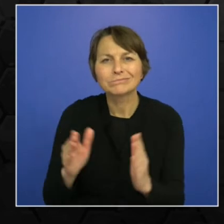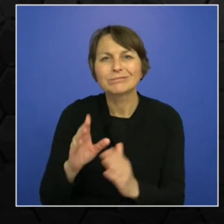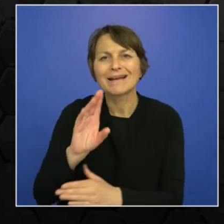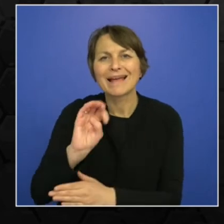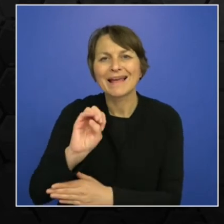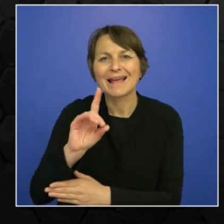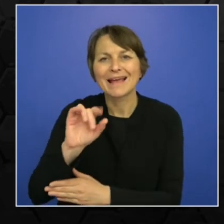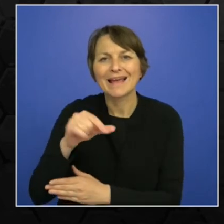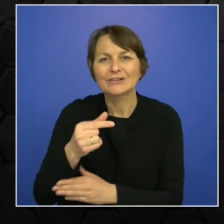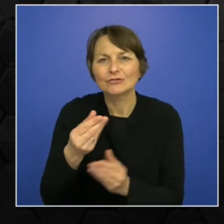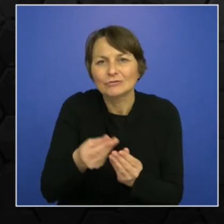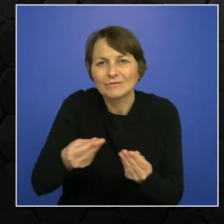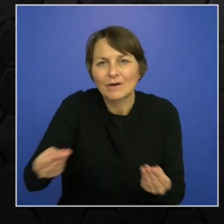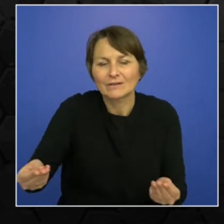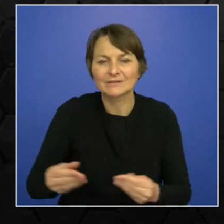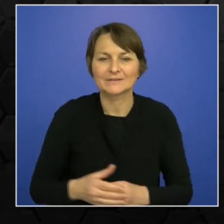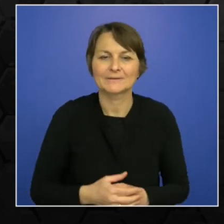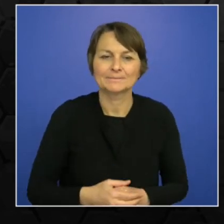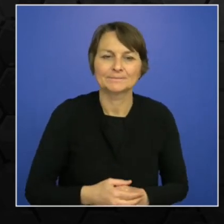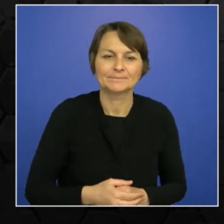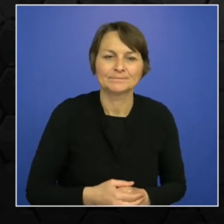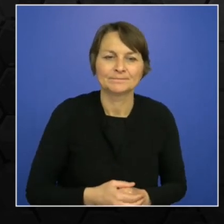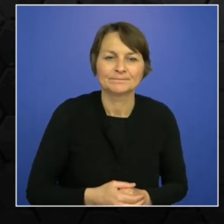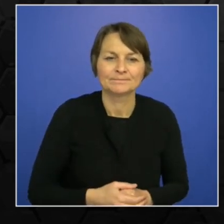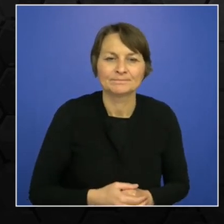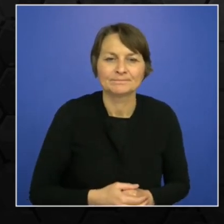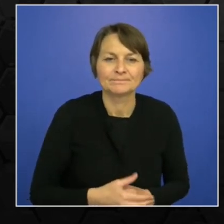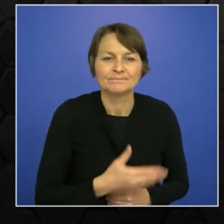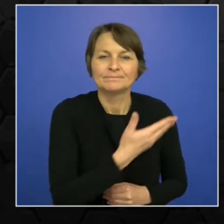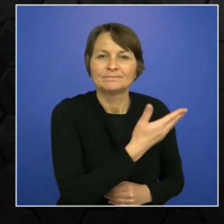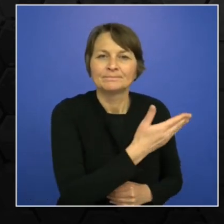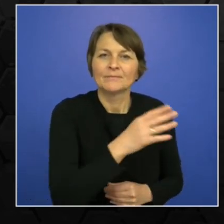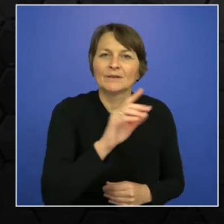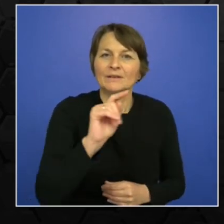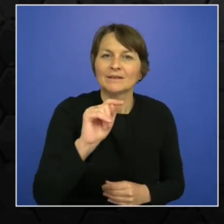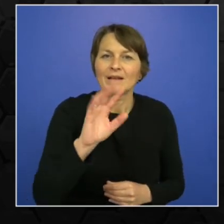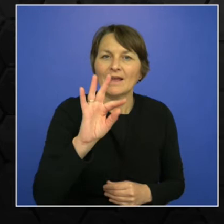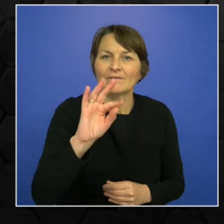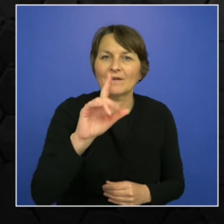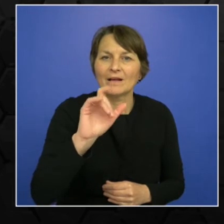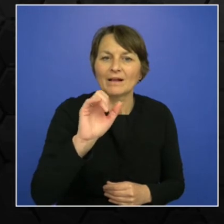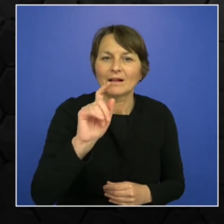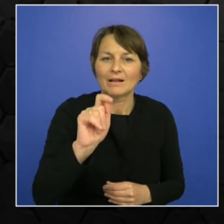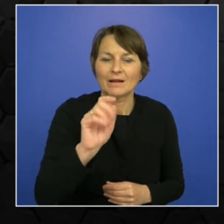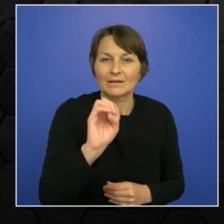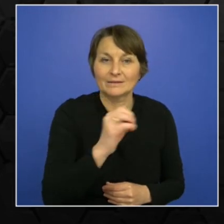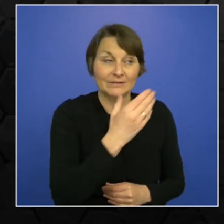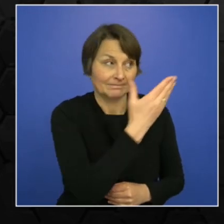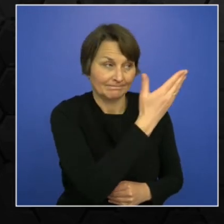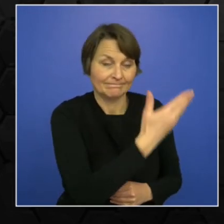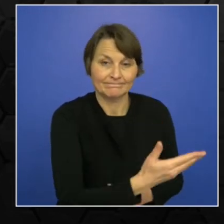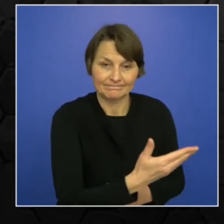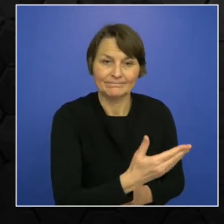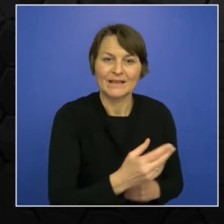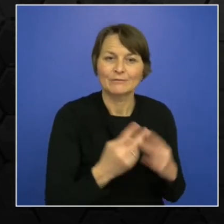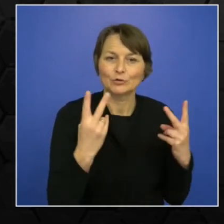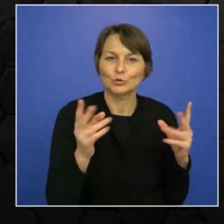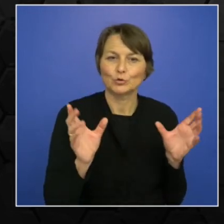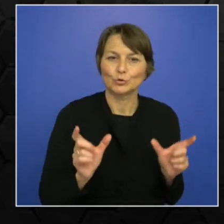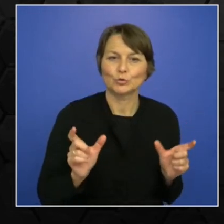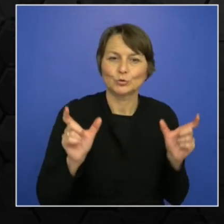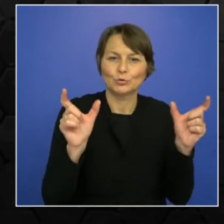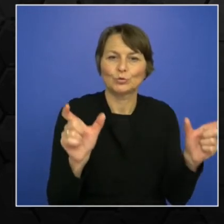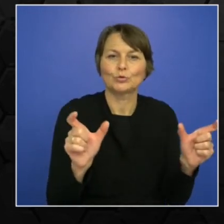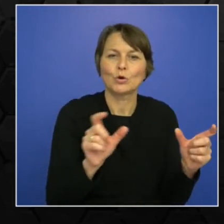So the TF-Lite workflow is as follows. It is divided into two parts: converter and interpreter. So what is the work of converter?